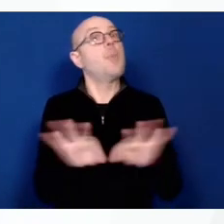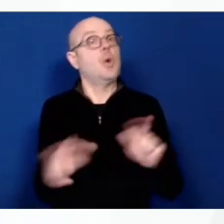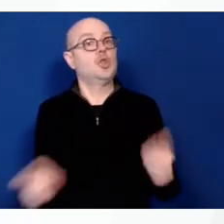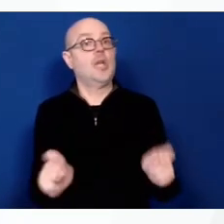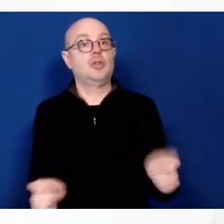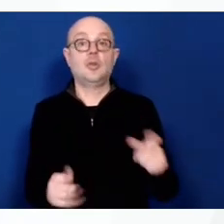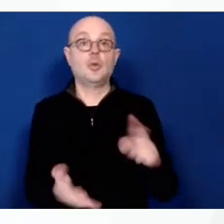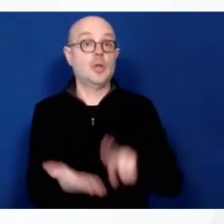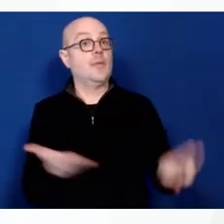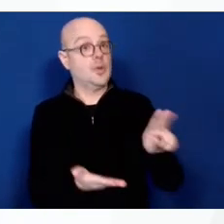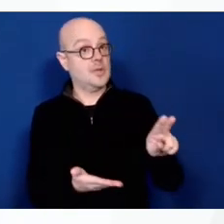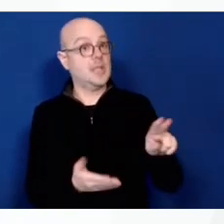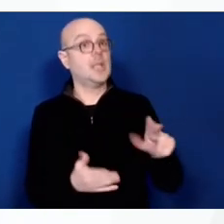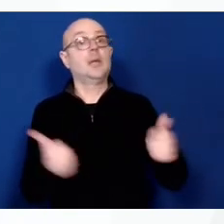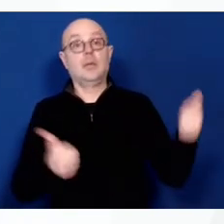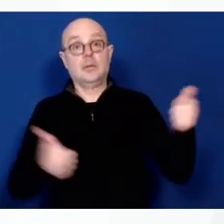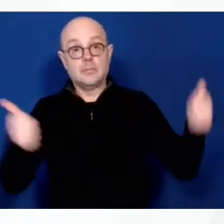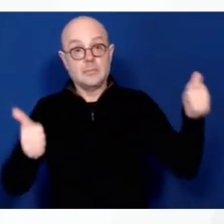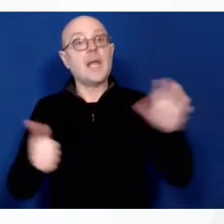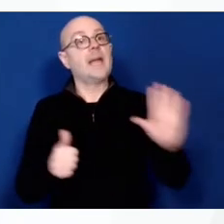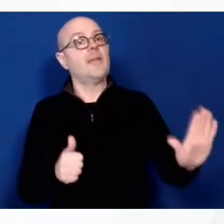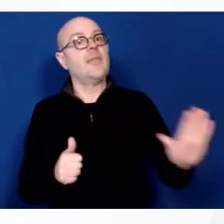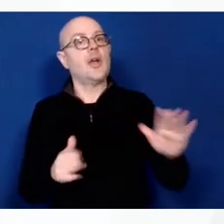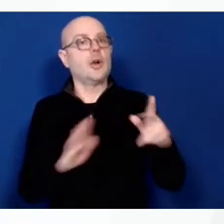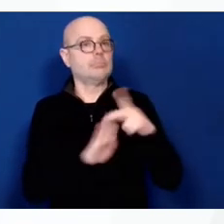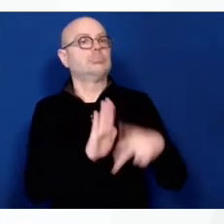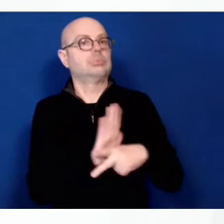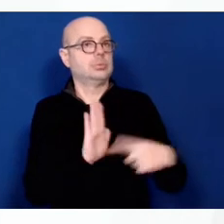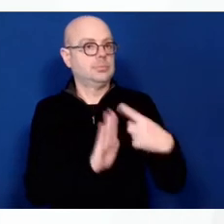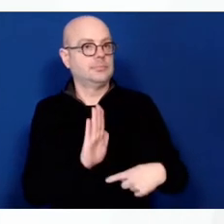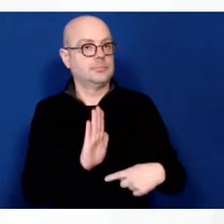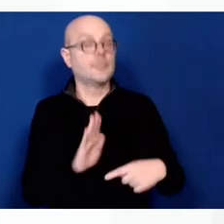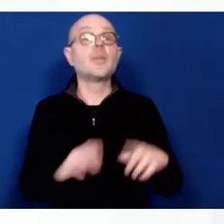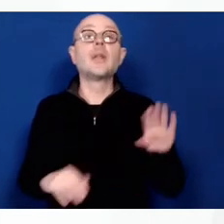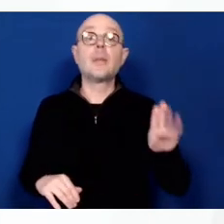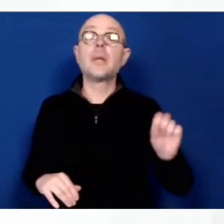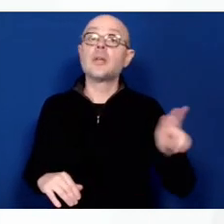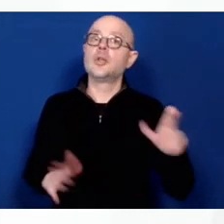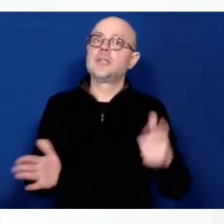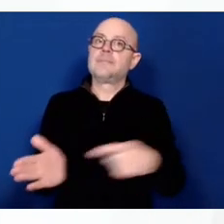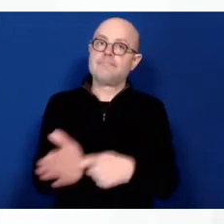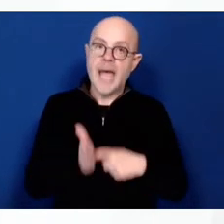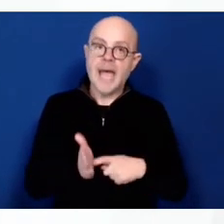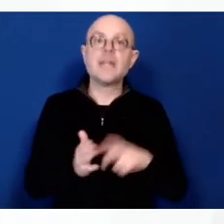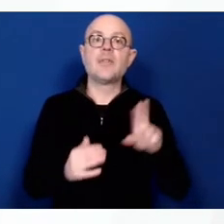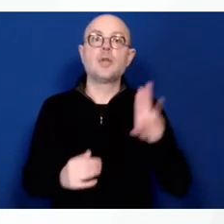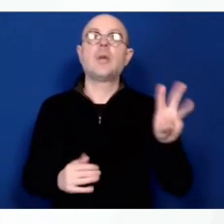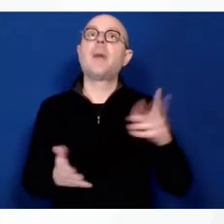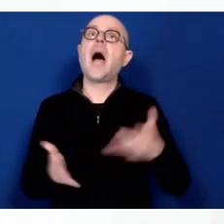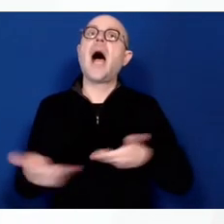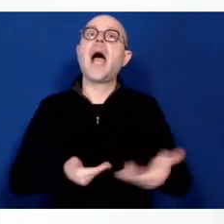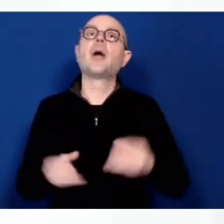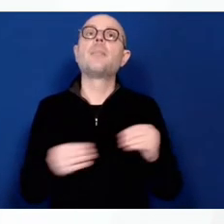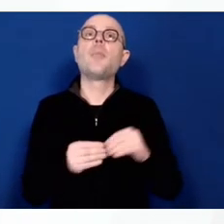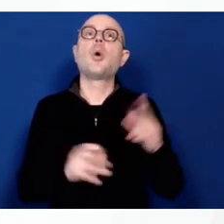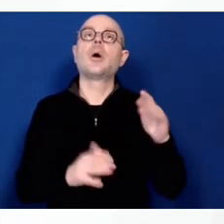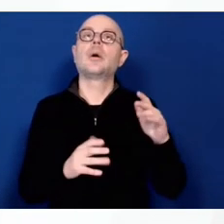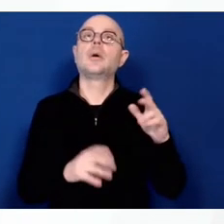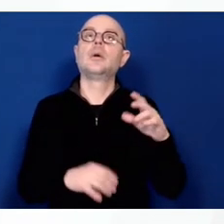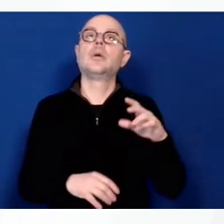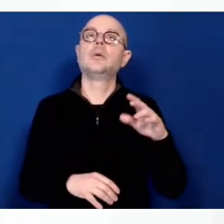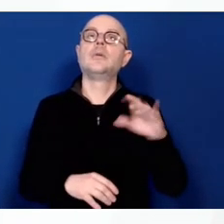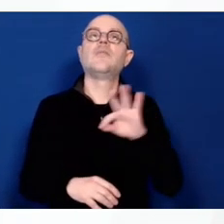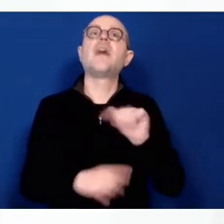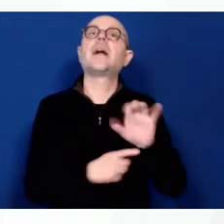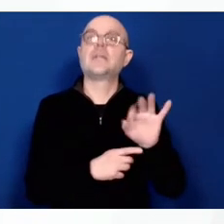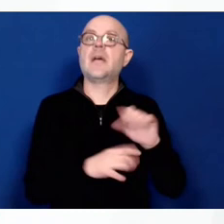principles. One demand was that the university hire more faculty of color in areas including the arts. That fall, committees formed